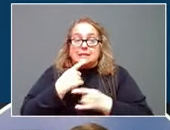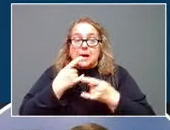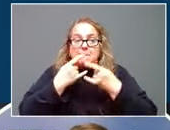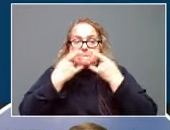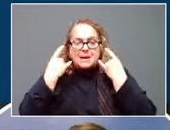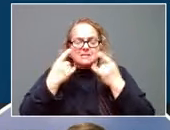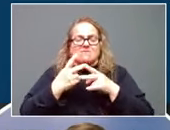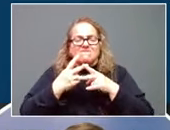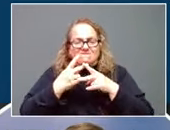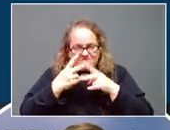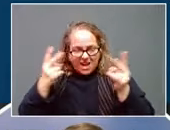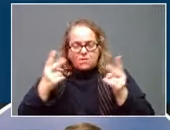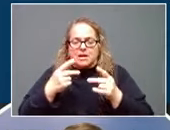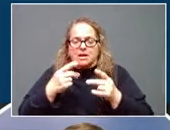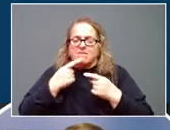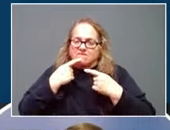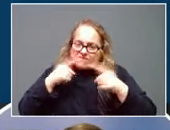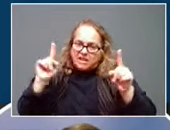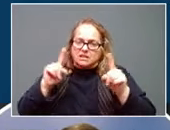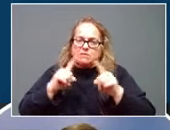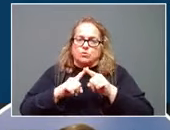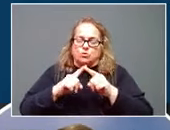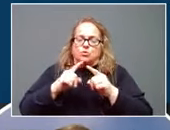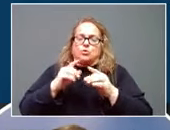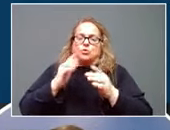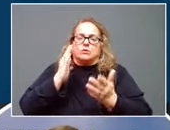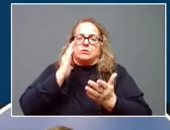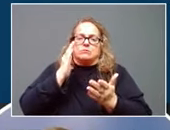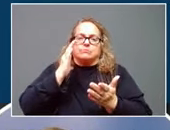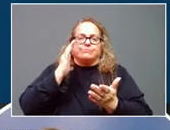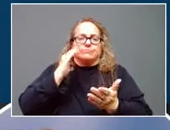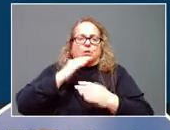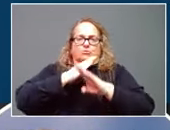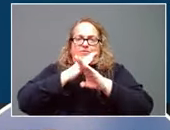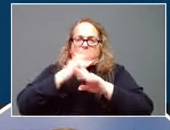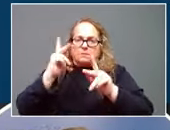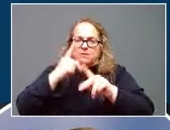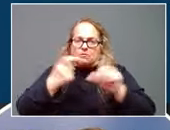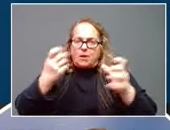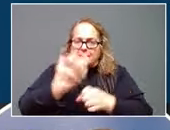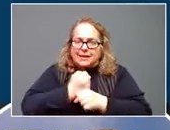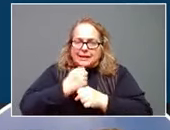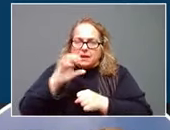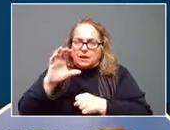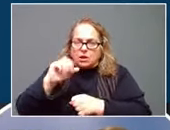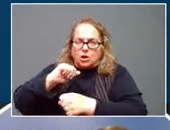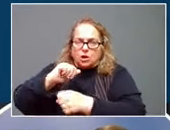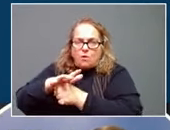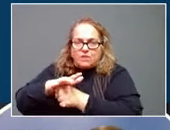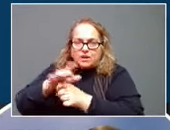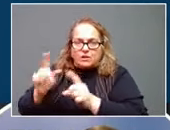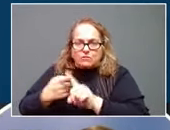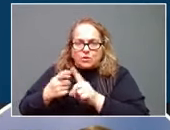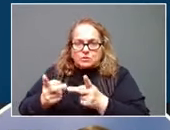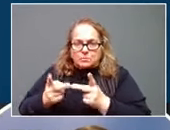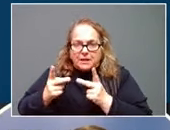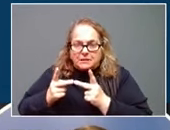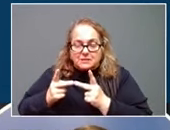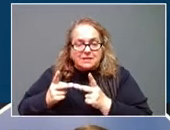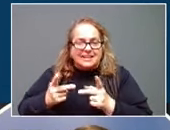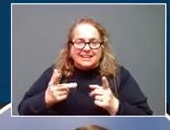effective in preventing people from getting COVID in the first place. And I want to kind of compare apples and oranges here